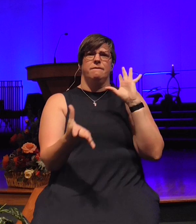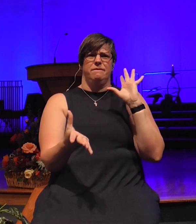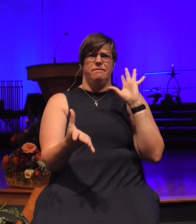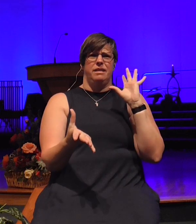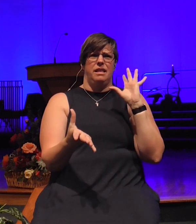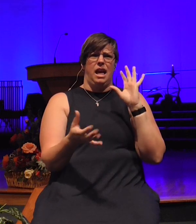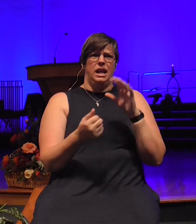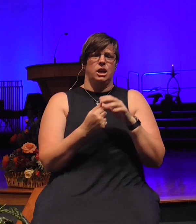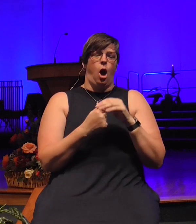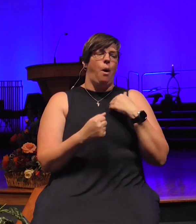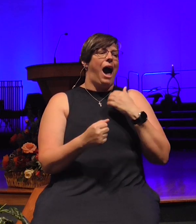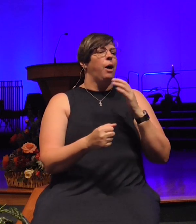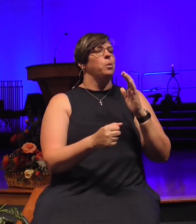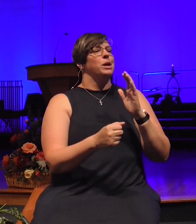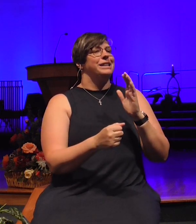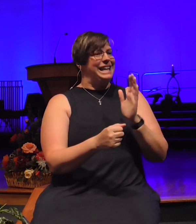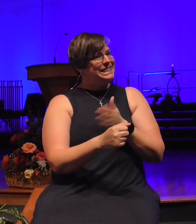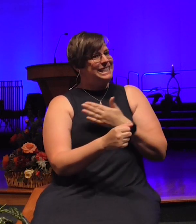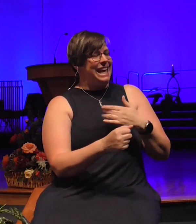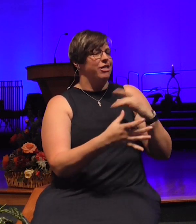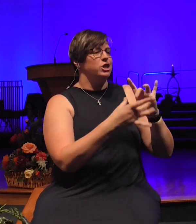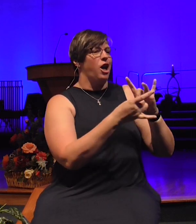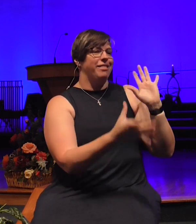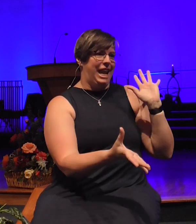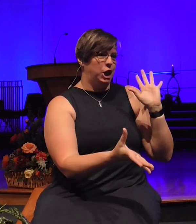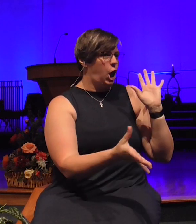some Frozen, but I won't.